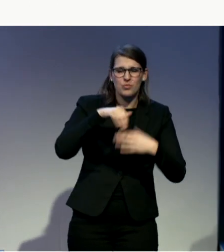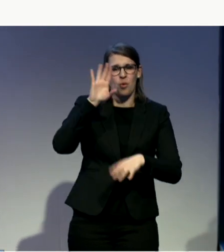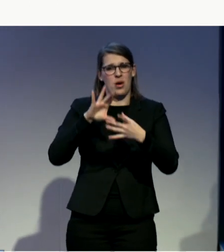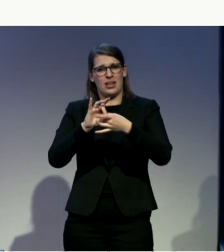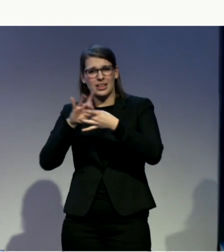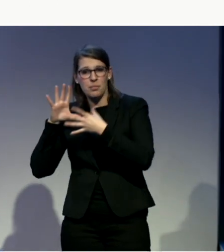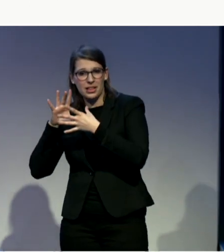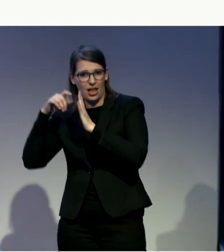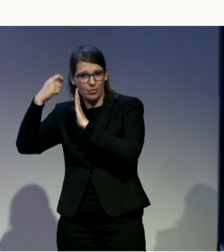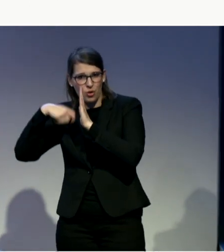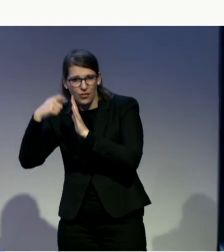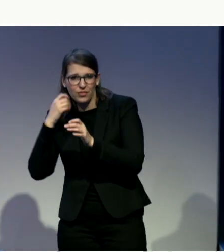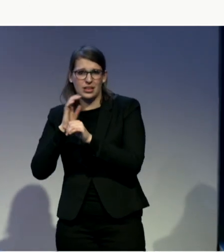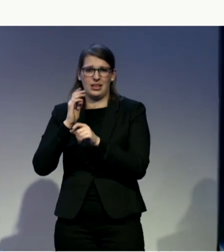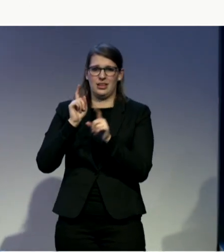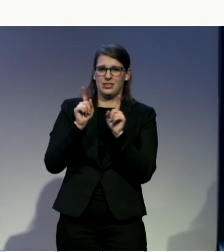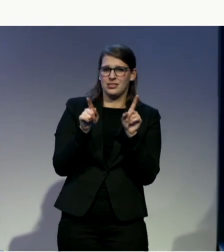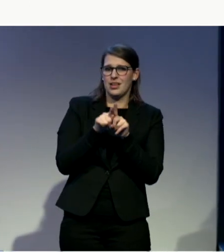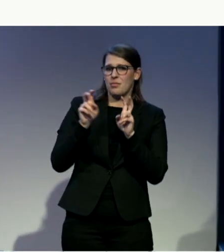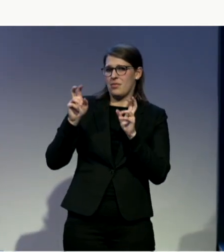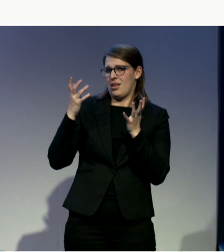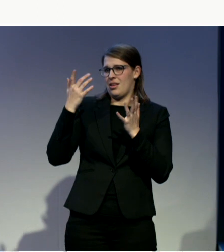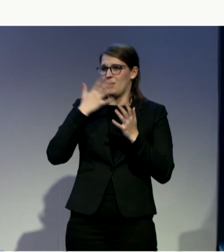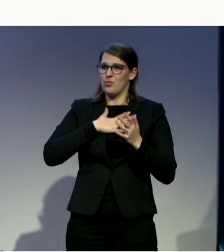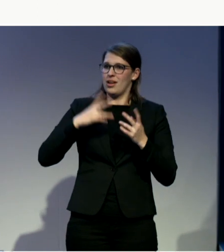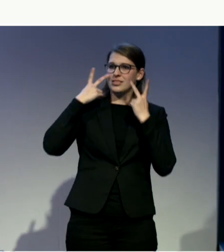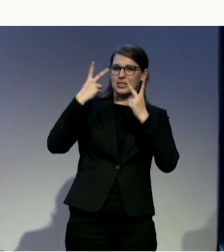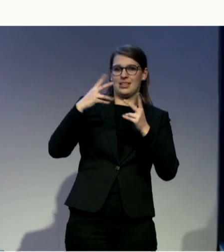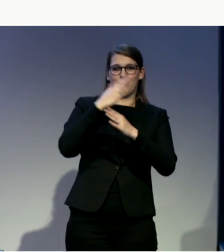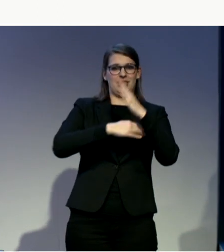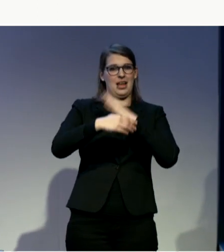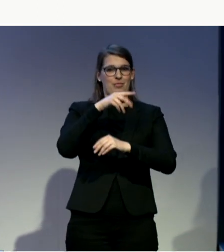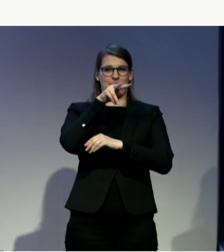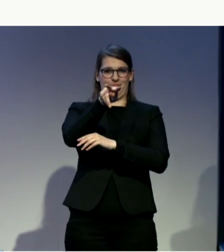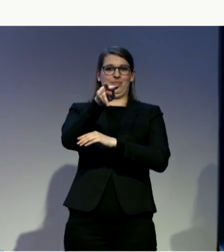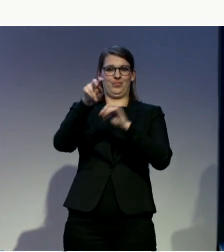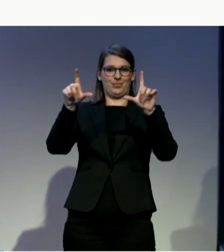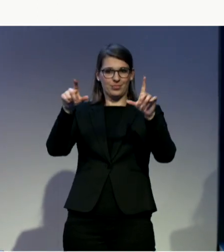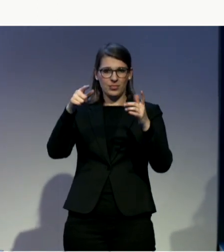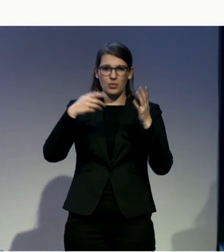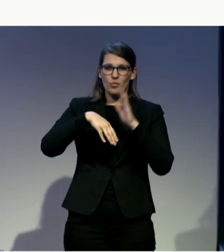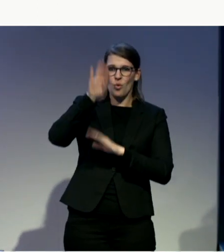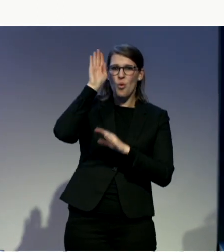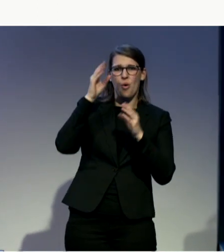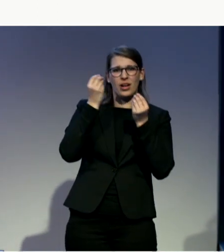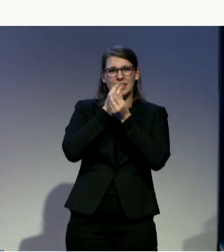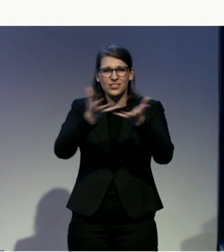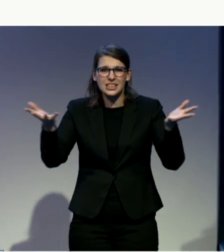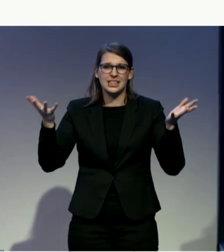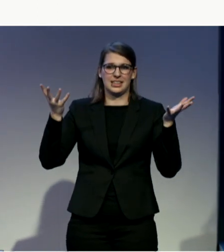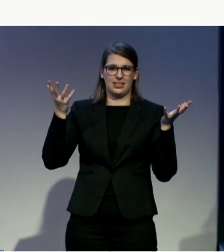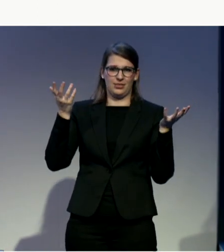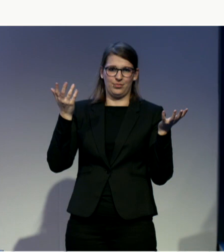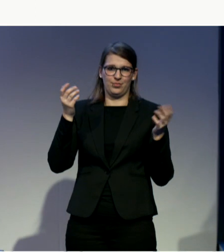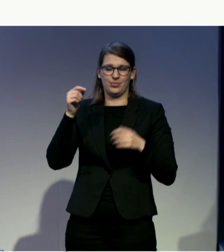more people in general just looking for more diversity in our films. And I mean, this goes across the board. We have to see